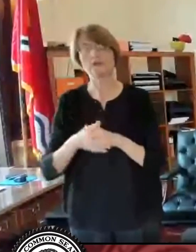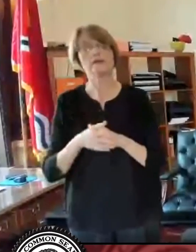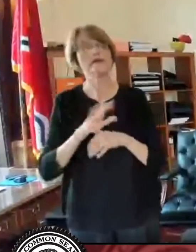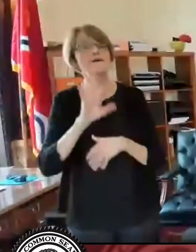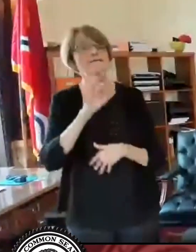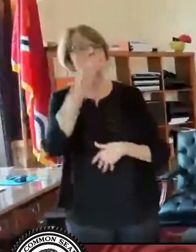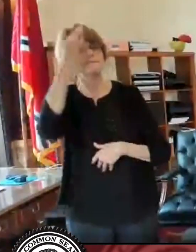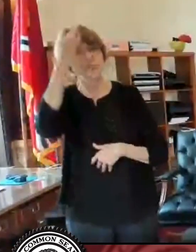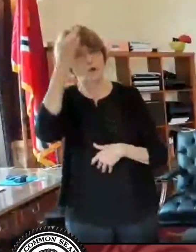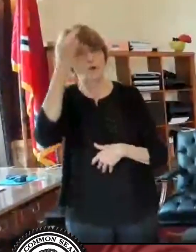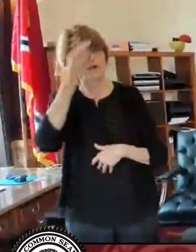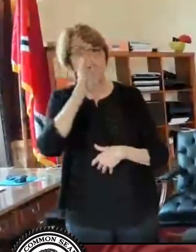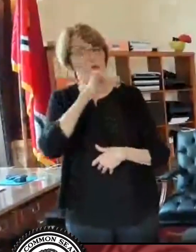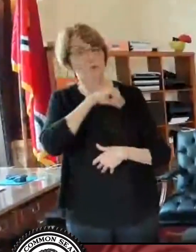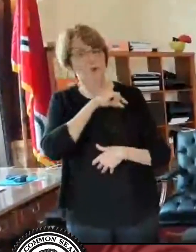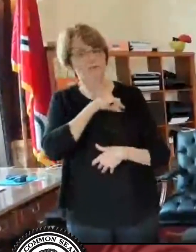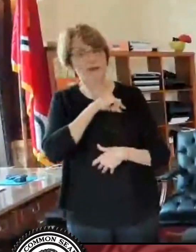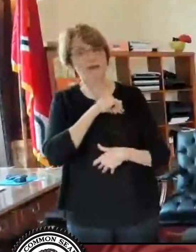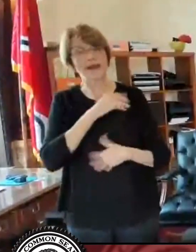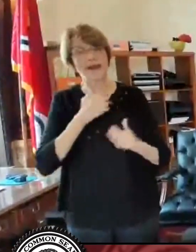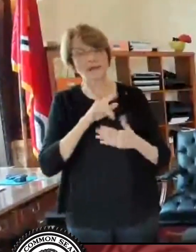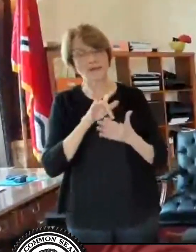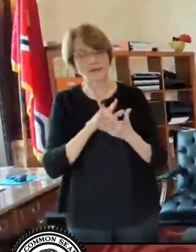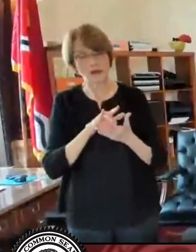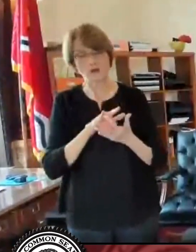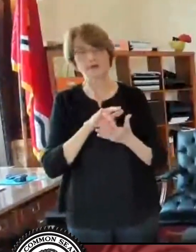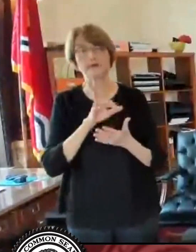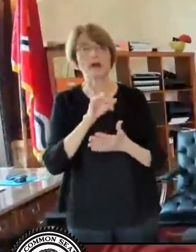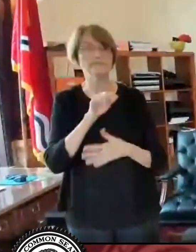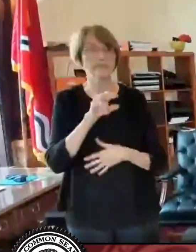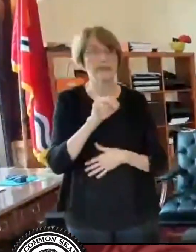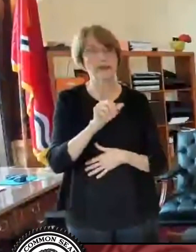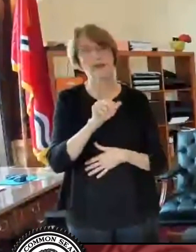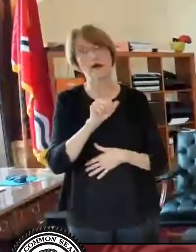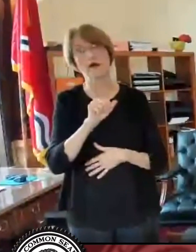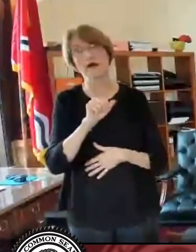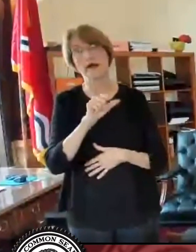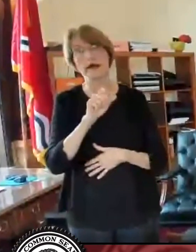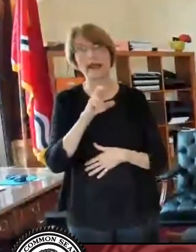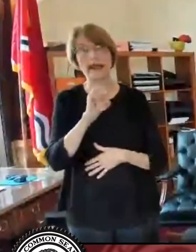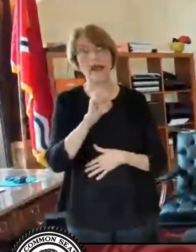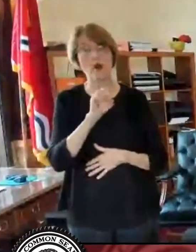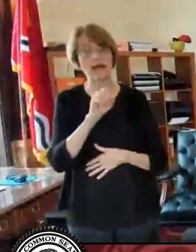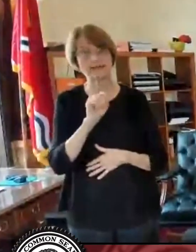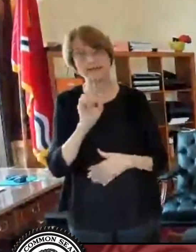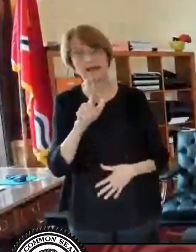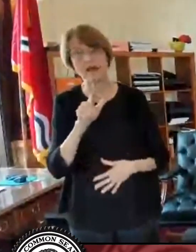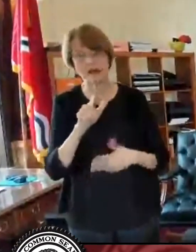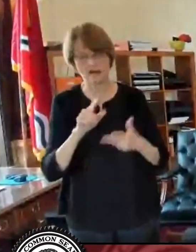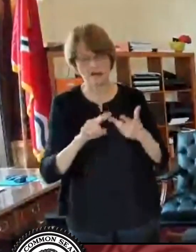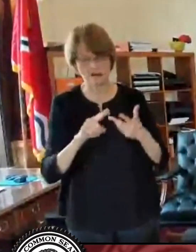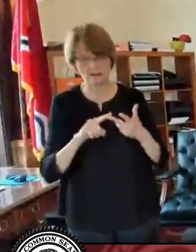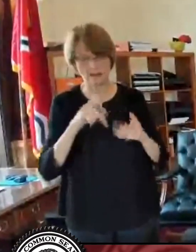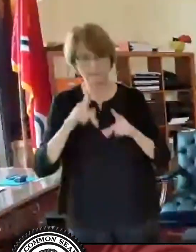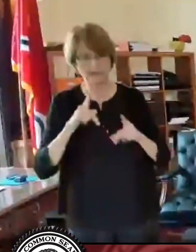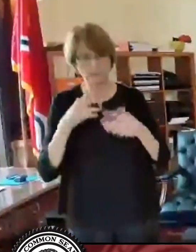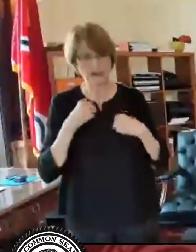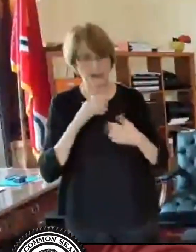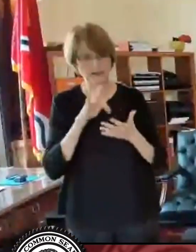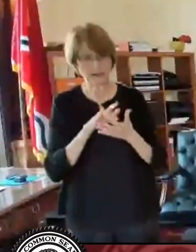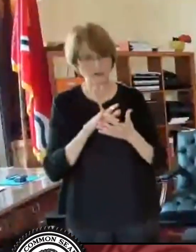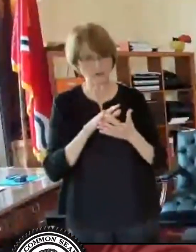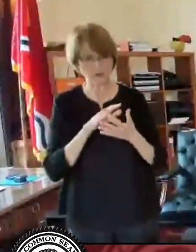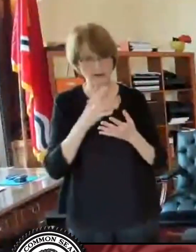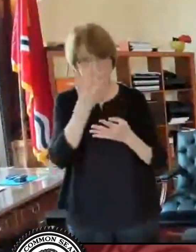So CARE, STL, Affinia, People's Health Center. I'm missing one. But at